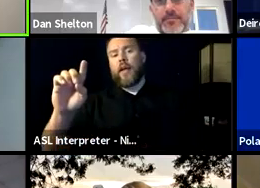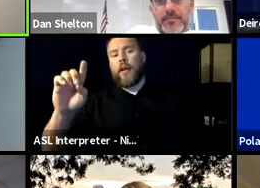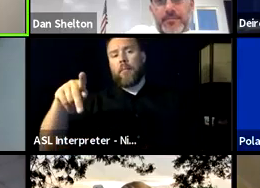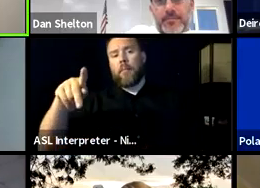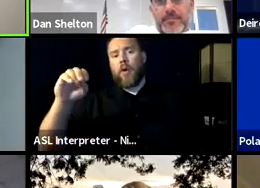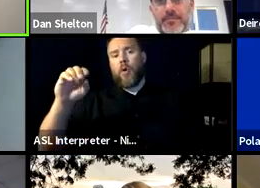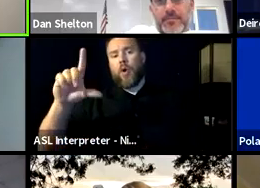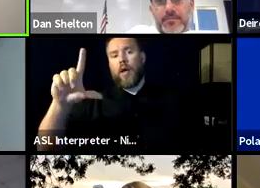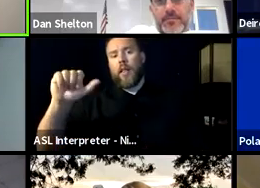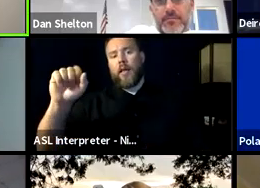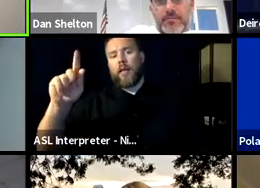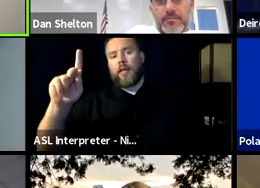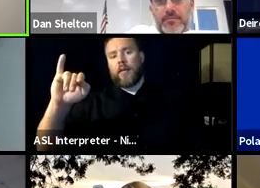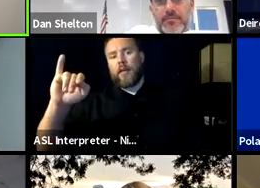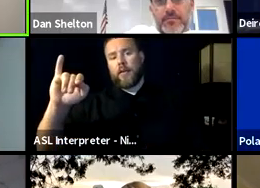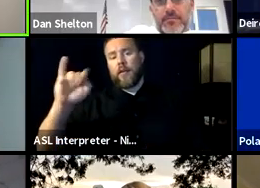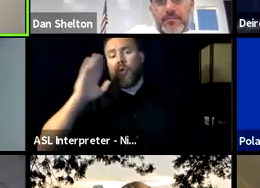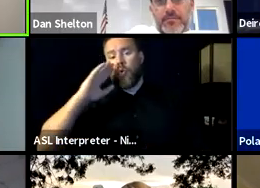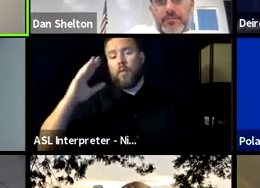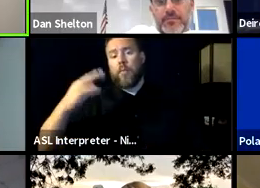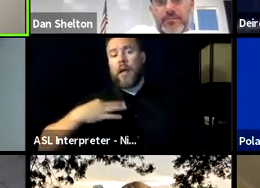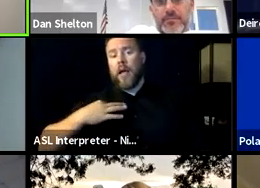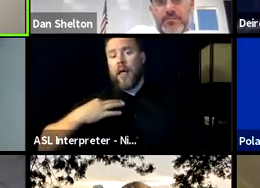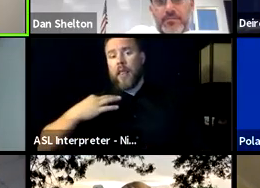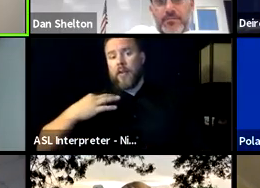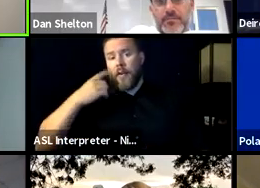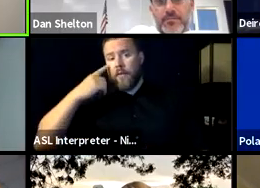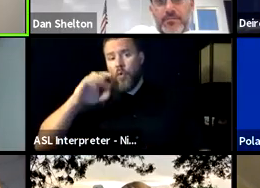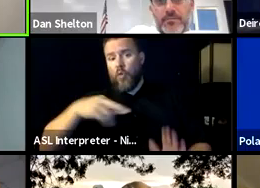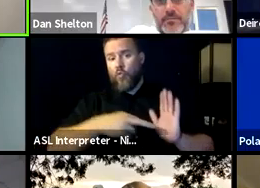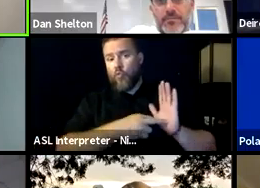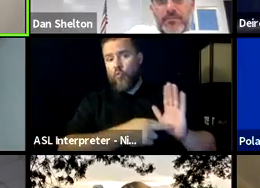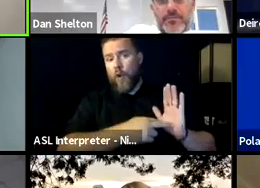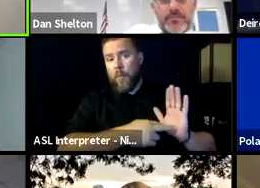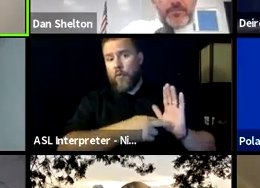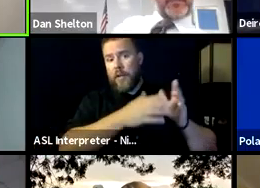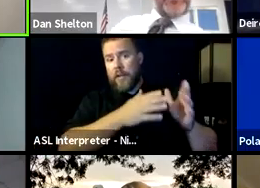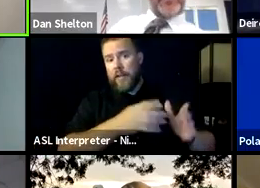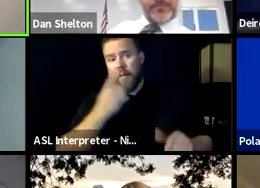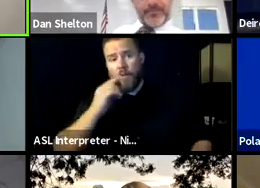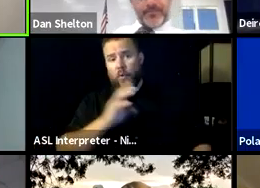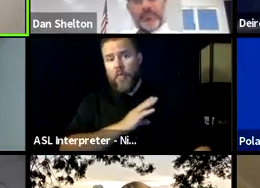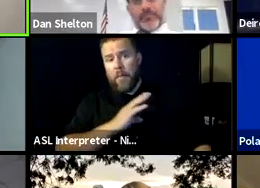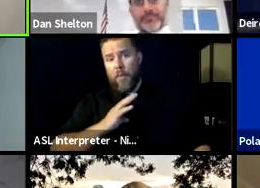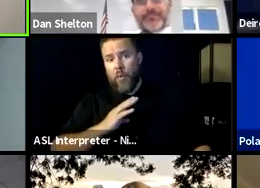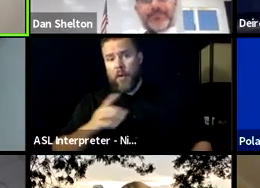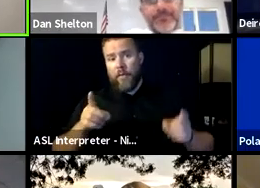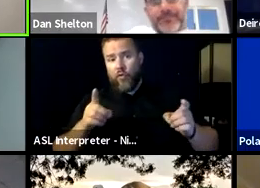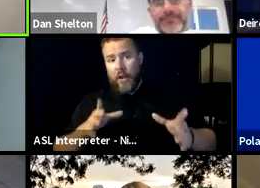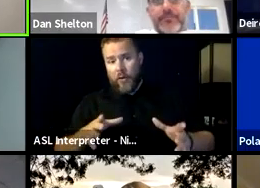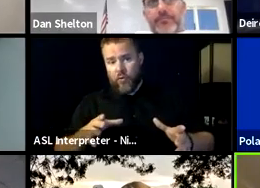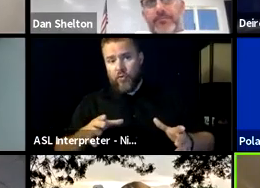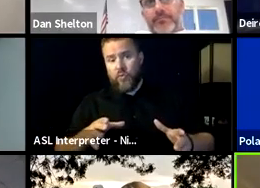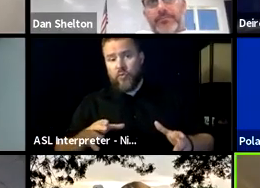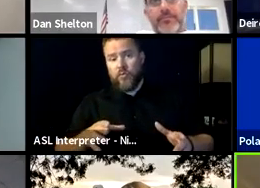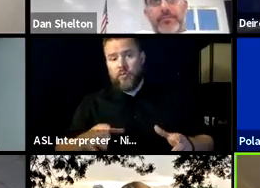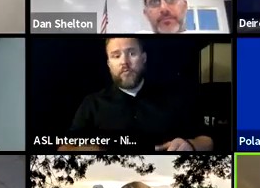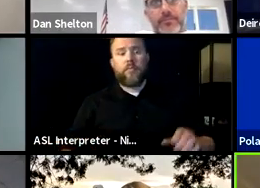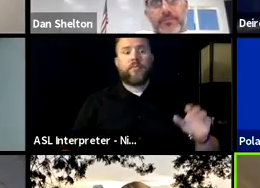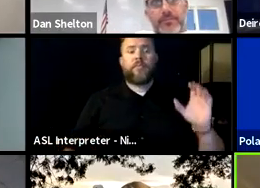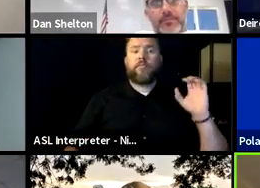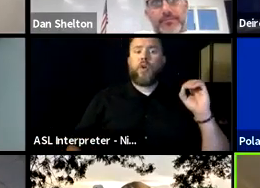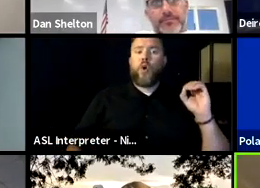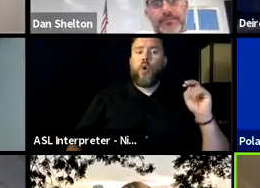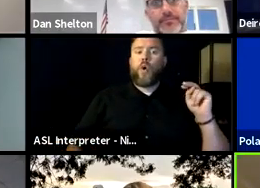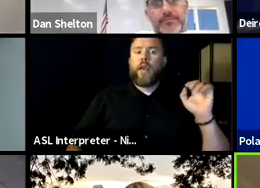elected as the representative to the DSBA Board of Directors. This is Claire O'Neill, I